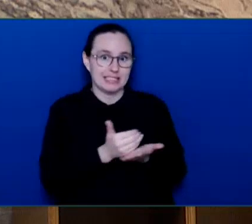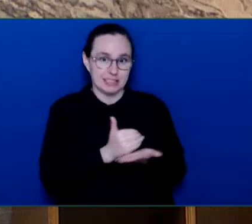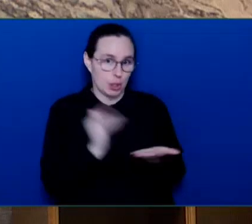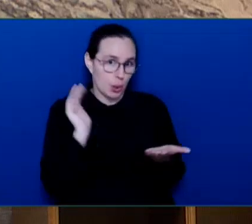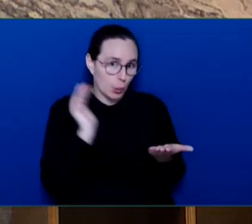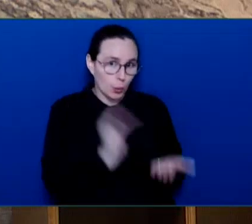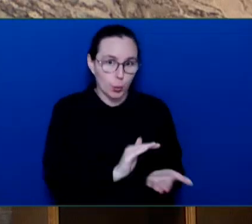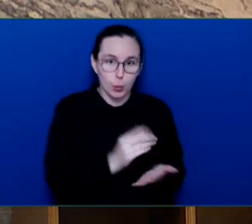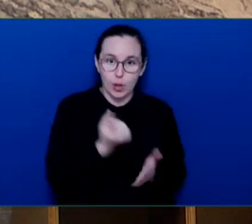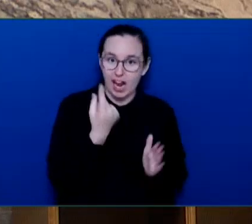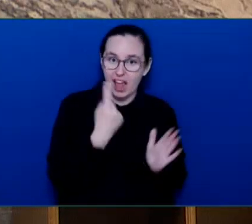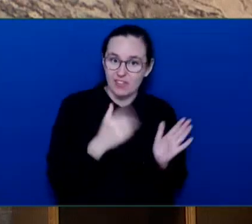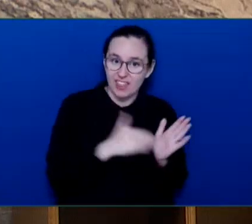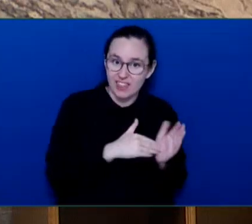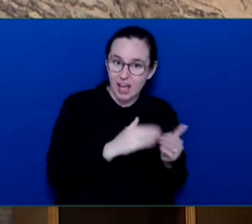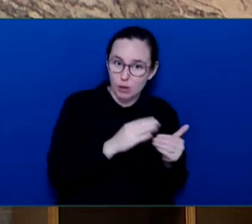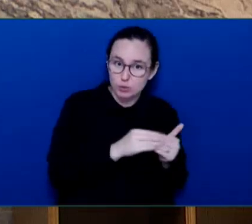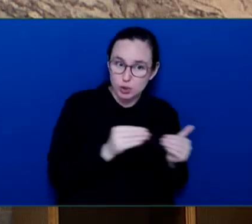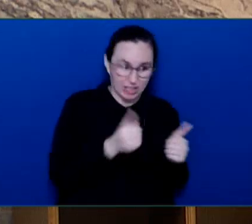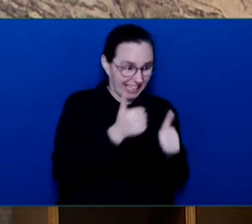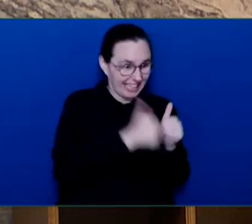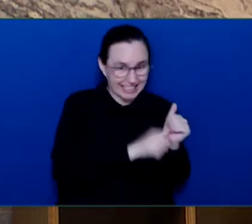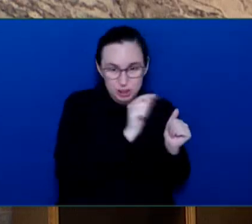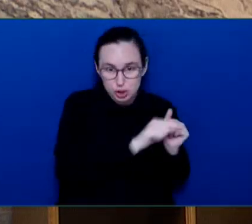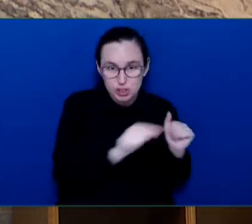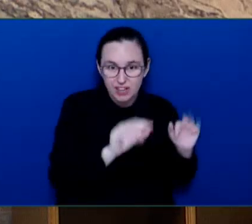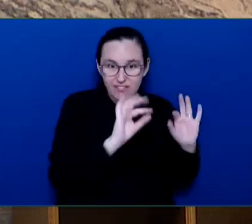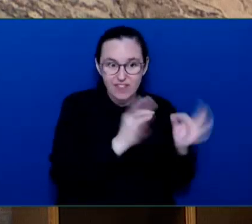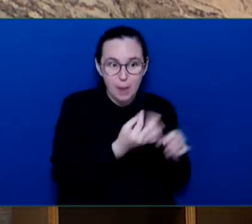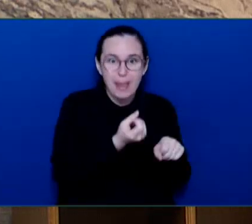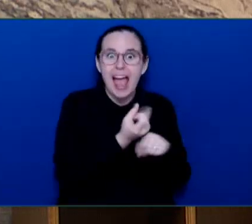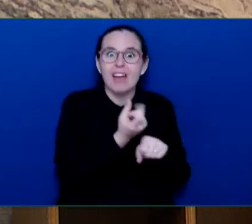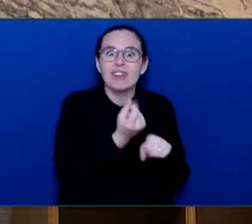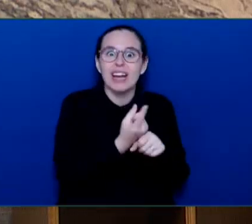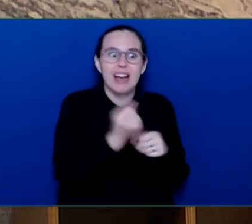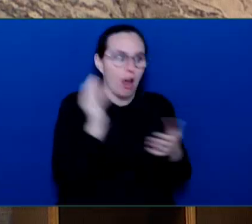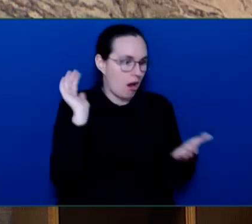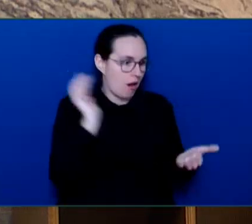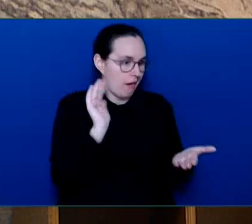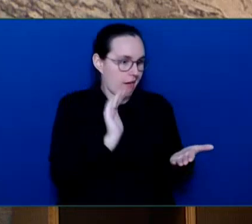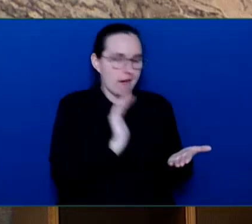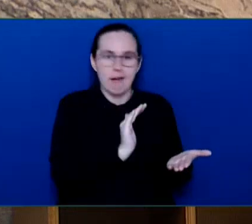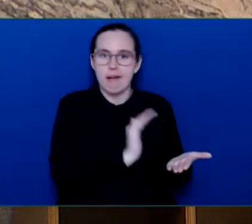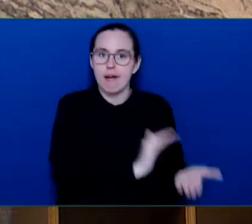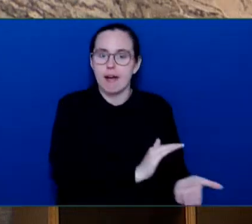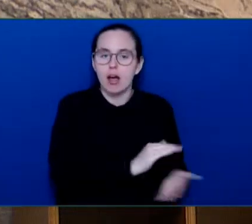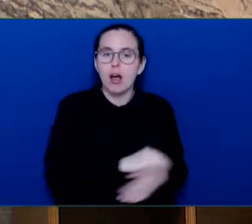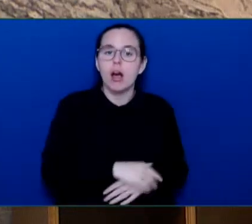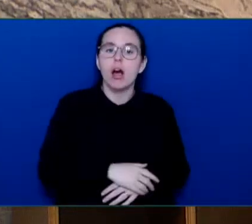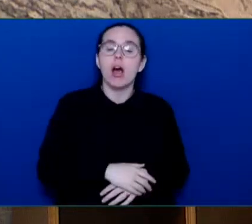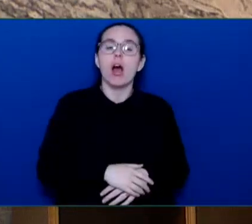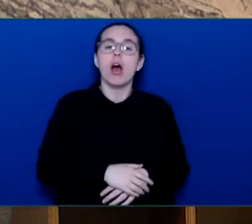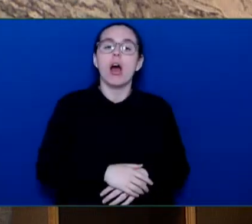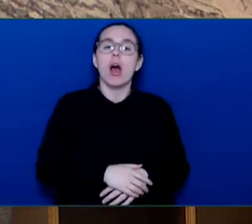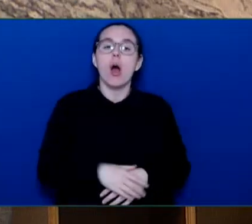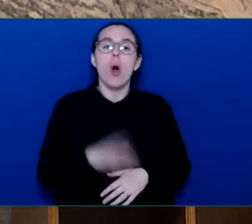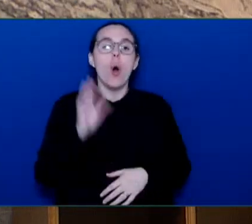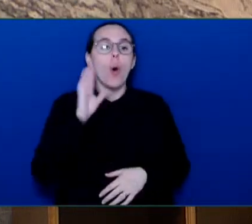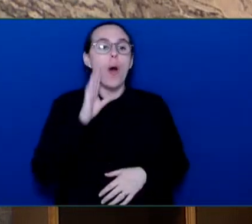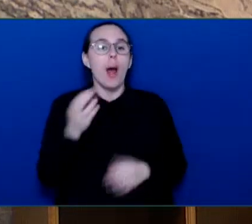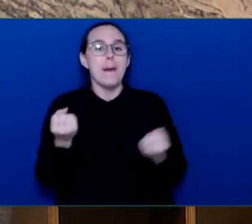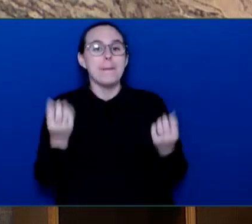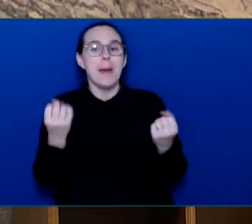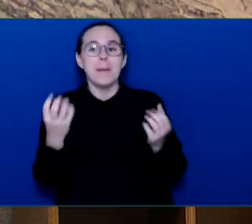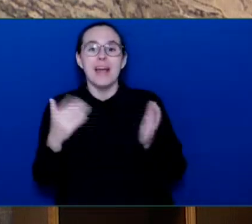year, and it will result in the loss of thousands of private sector jobs in British Columbia. So again, to